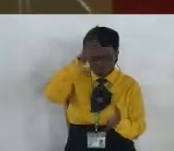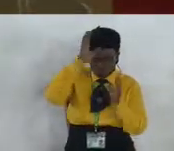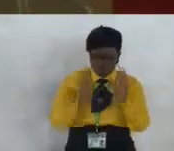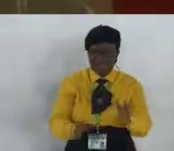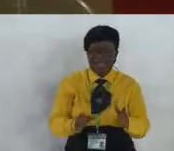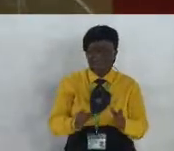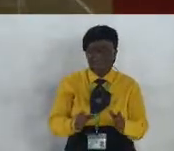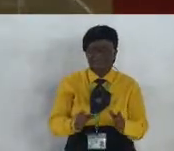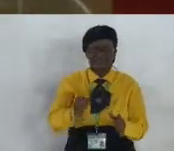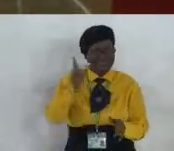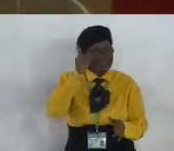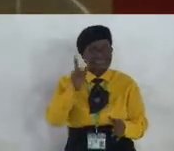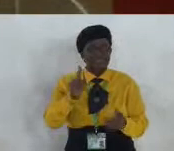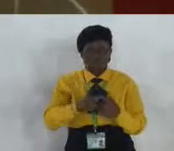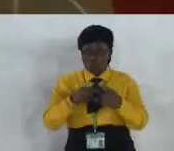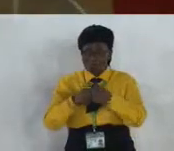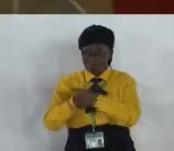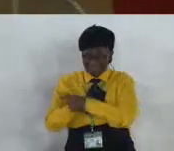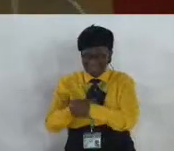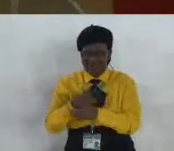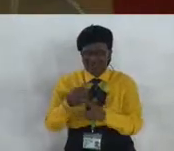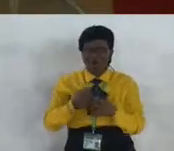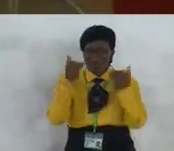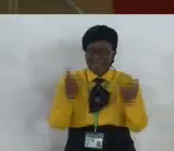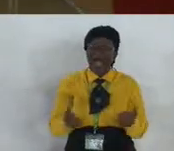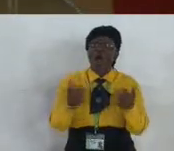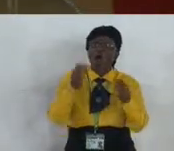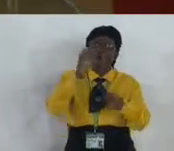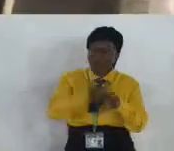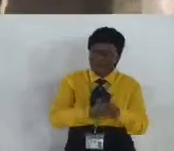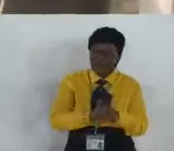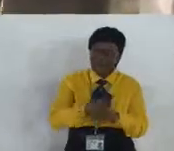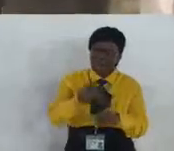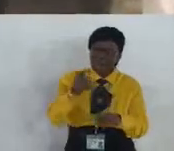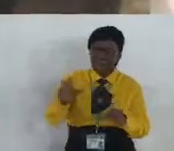the siege against your brain is over.